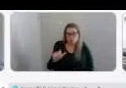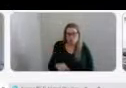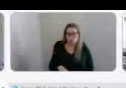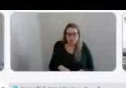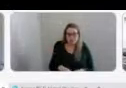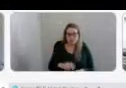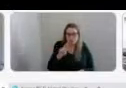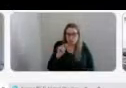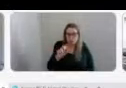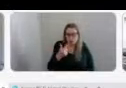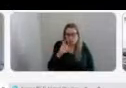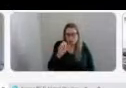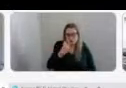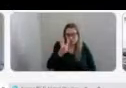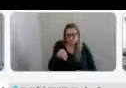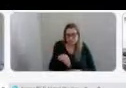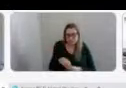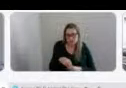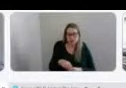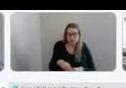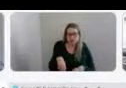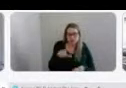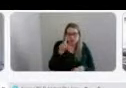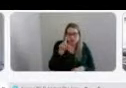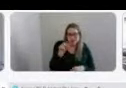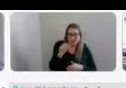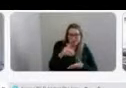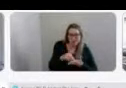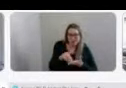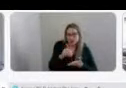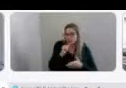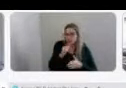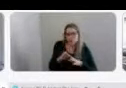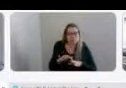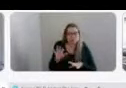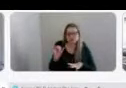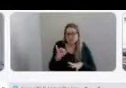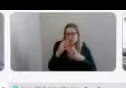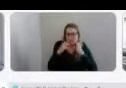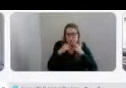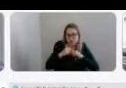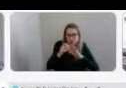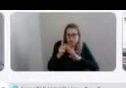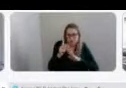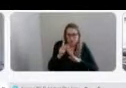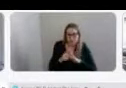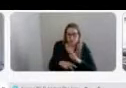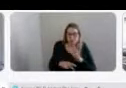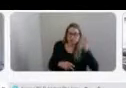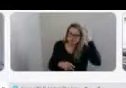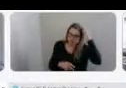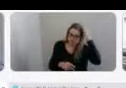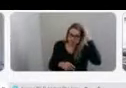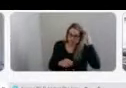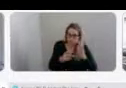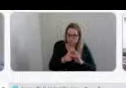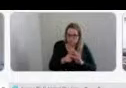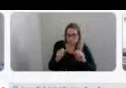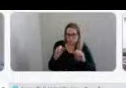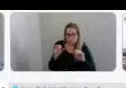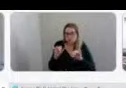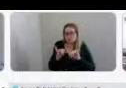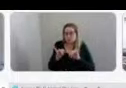label because a city of approximately 20 000 does not represent the same values and principles as a city the size of tucson i've lived in